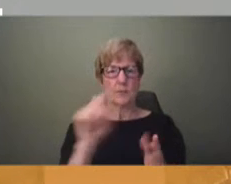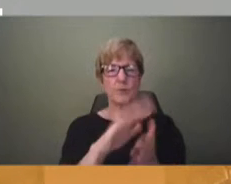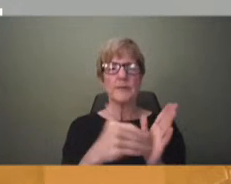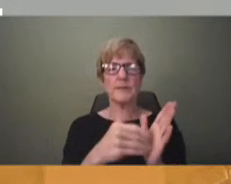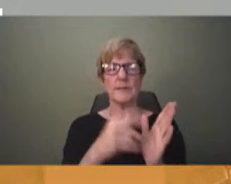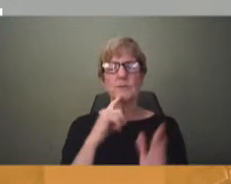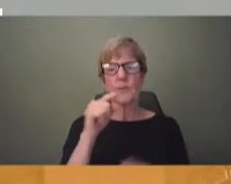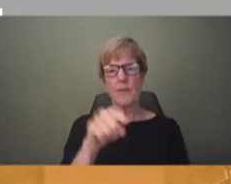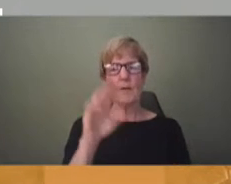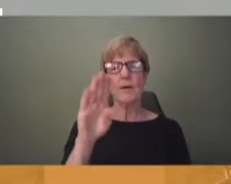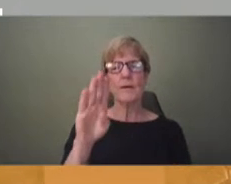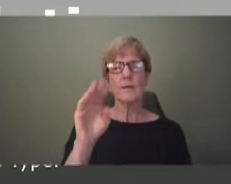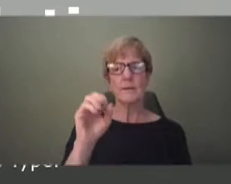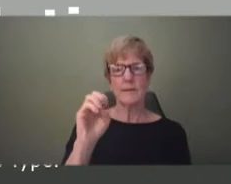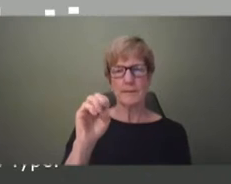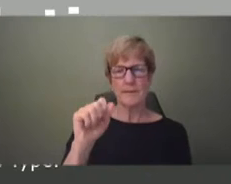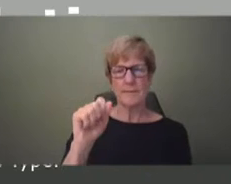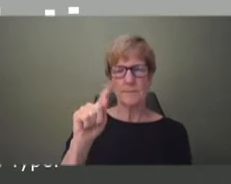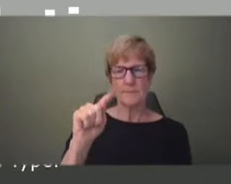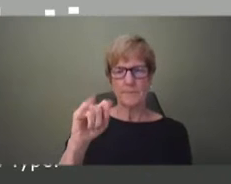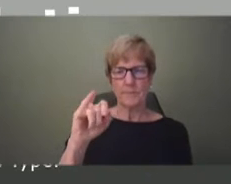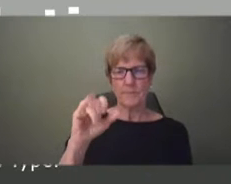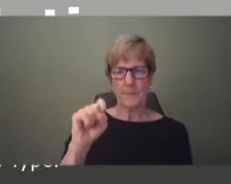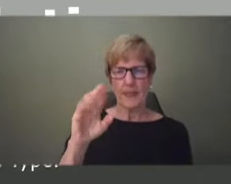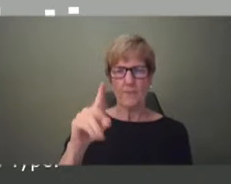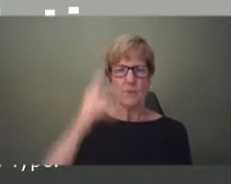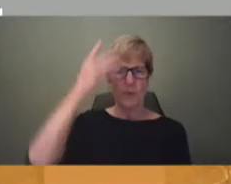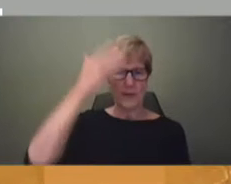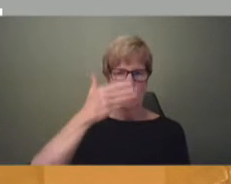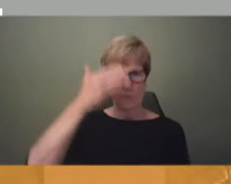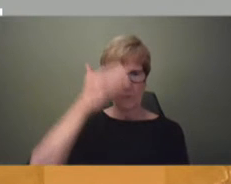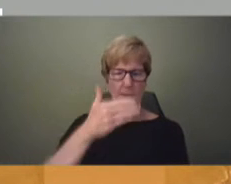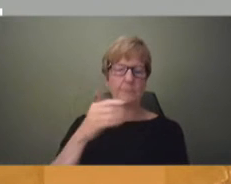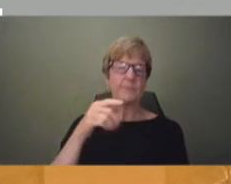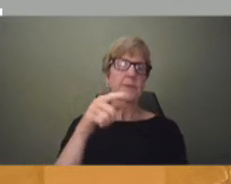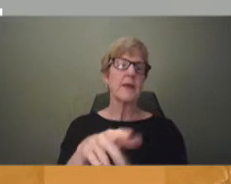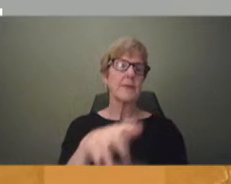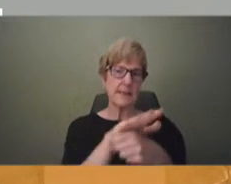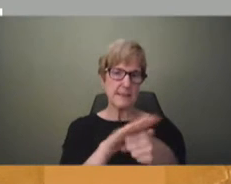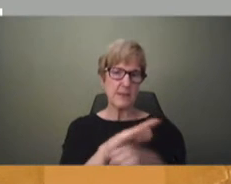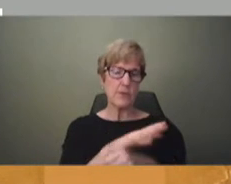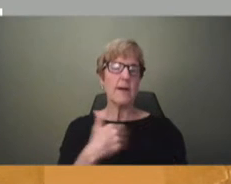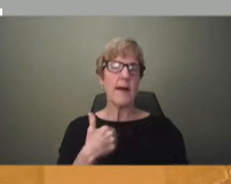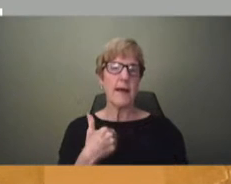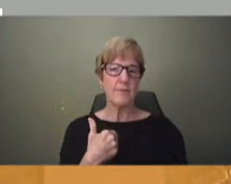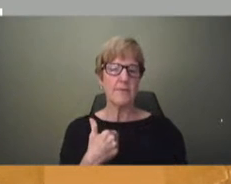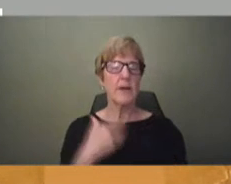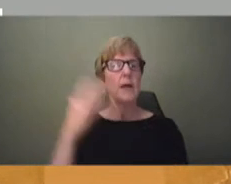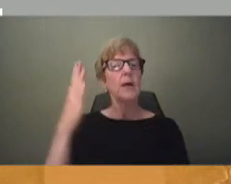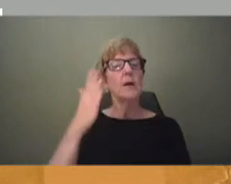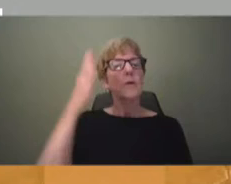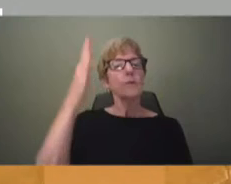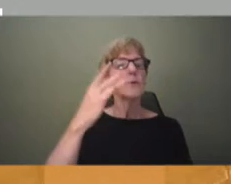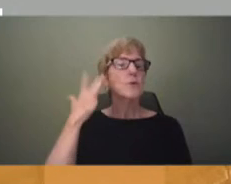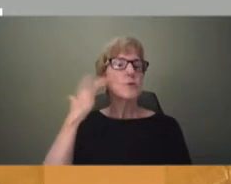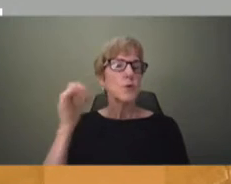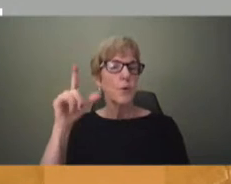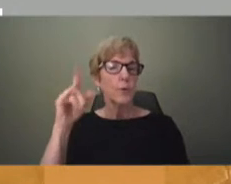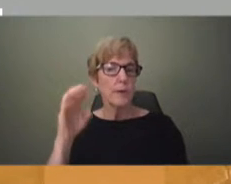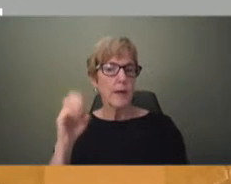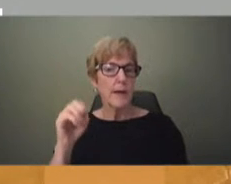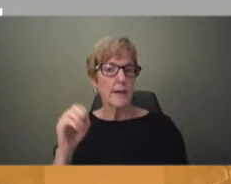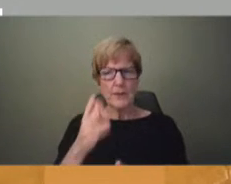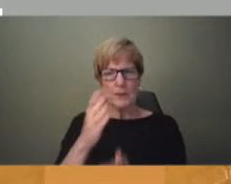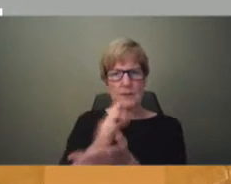B for Road Frontage uh this is in an area where you do have uh future Gold Line and there is a stop I believe at